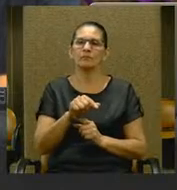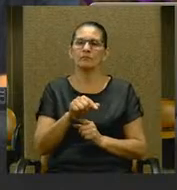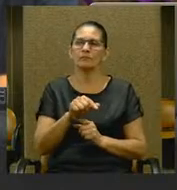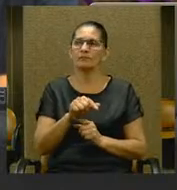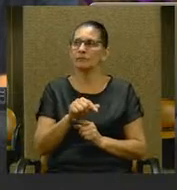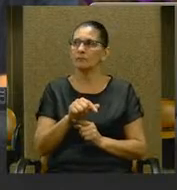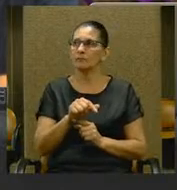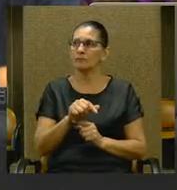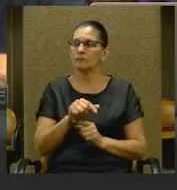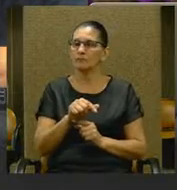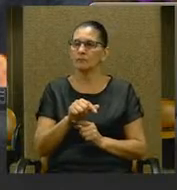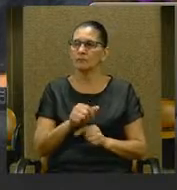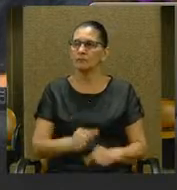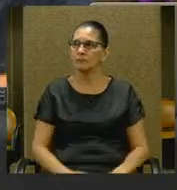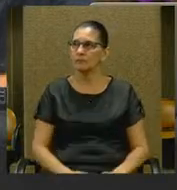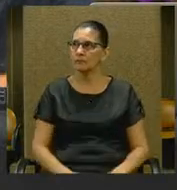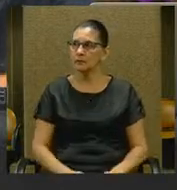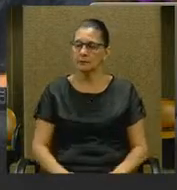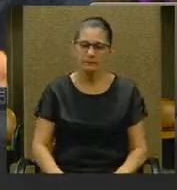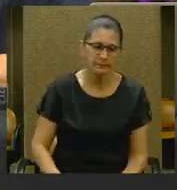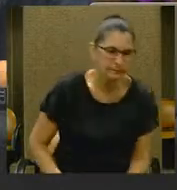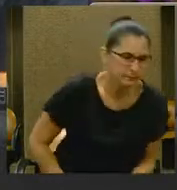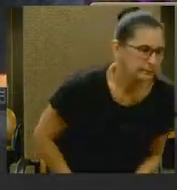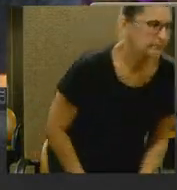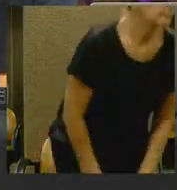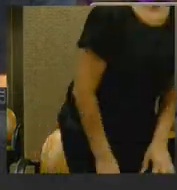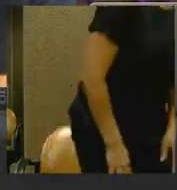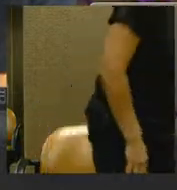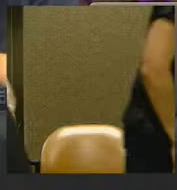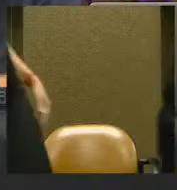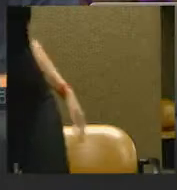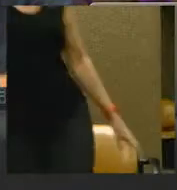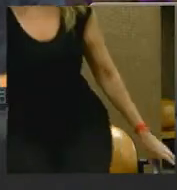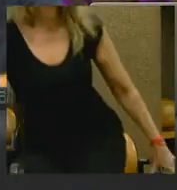on psychoactive substances.